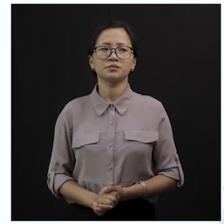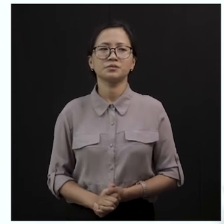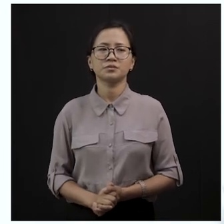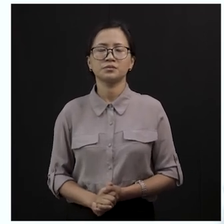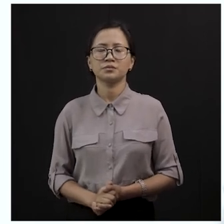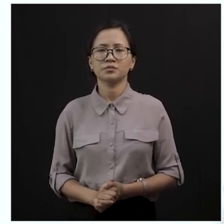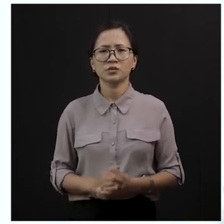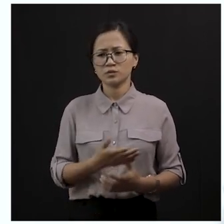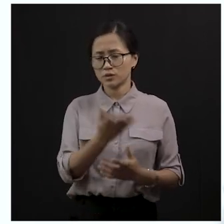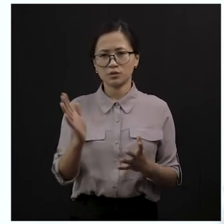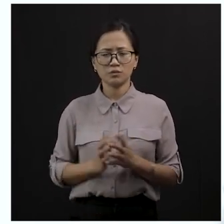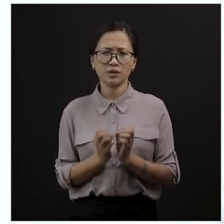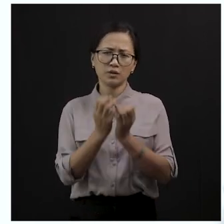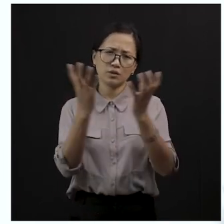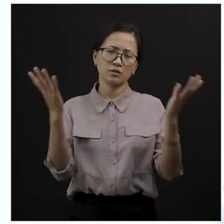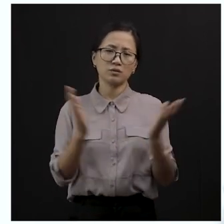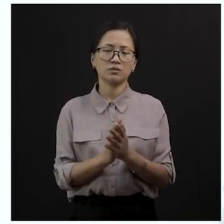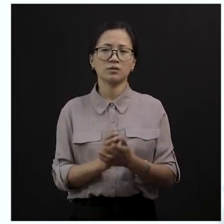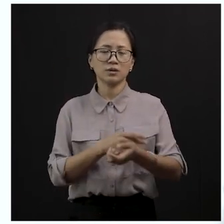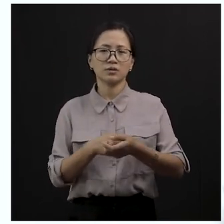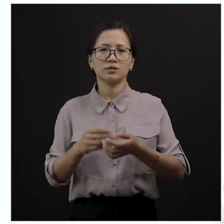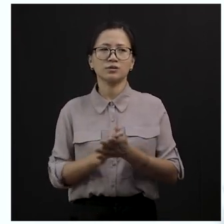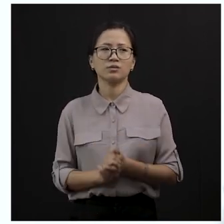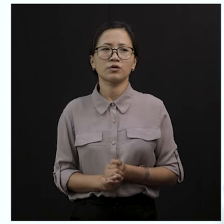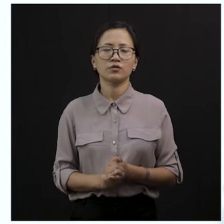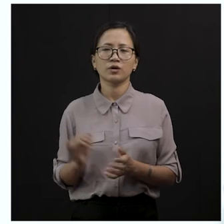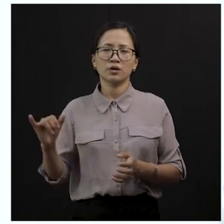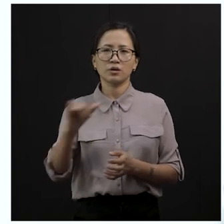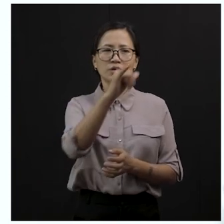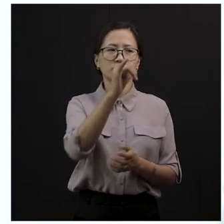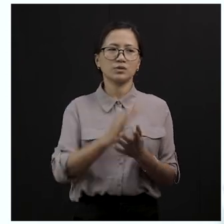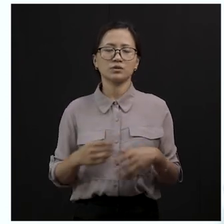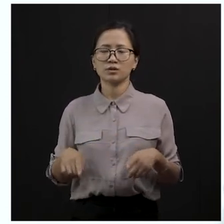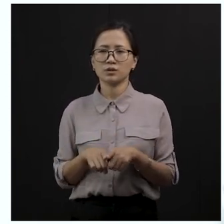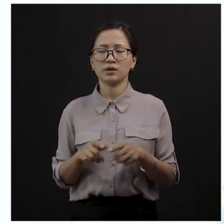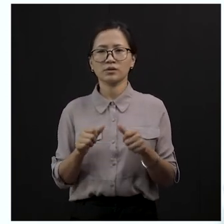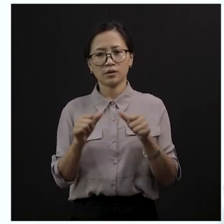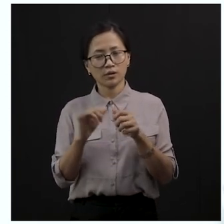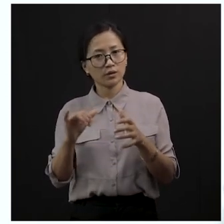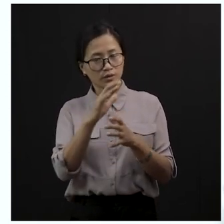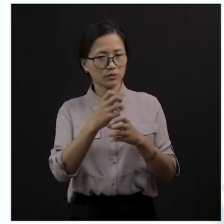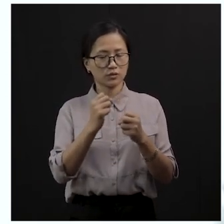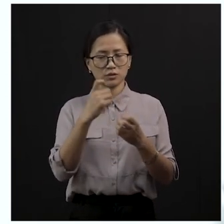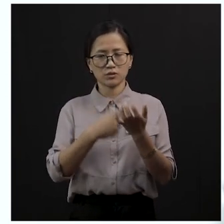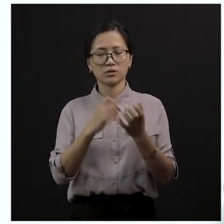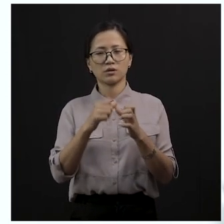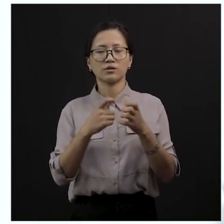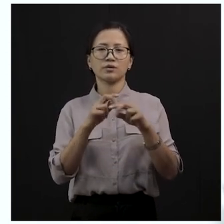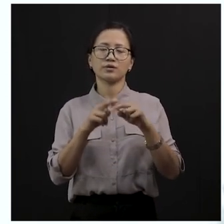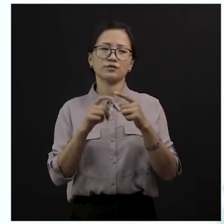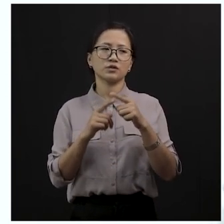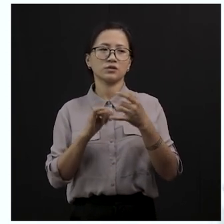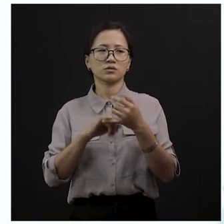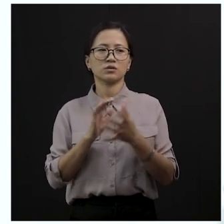there are many names of airplanes and aircrafts, okay? There are many names of airplanes and aircrafts. Like in India, we